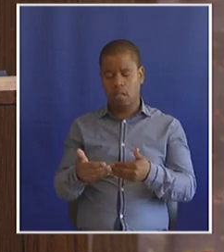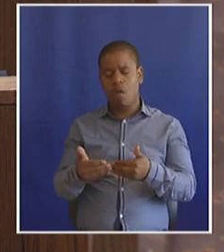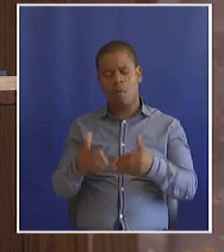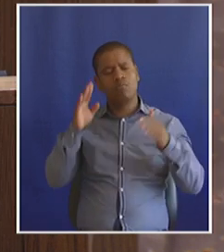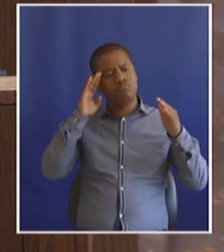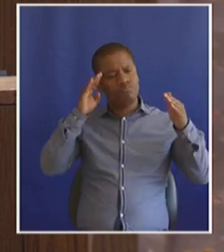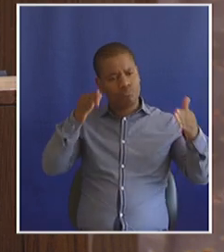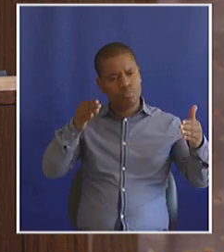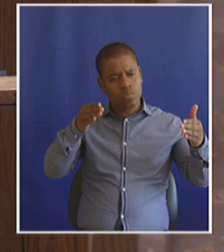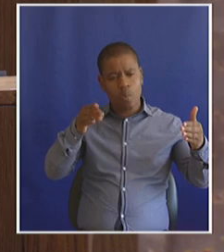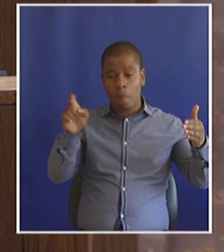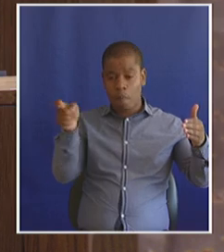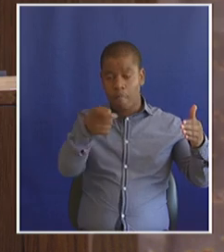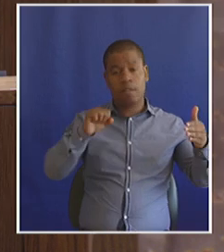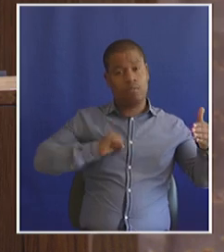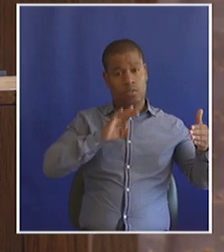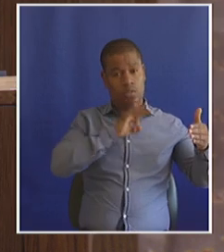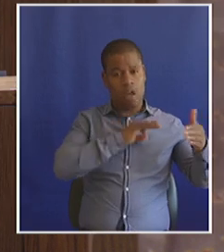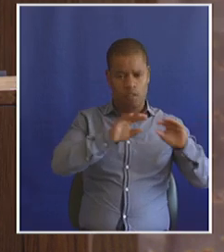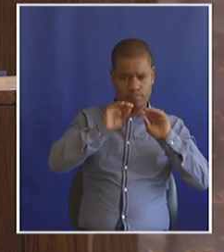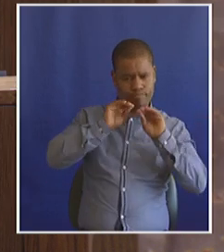of officials